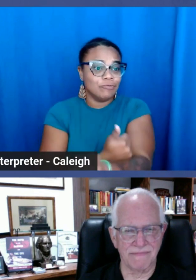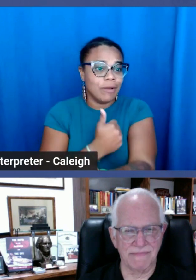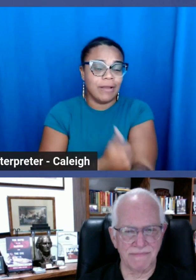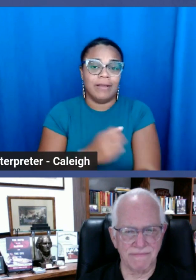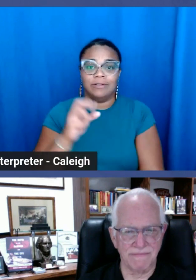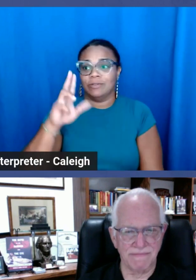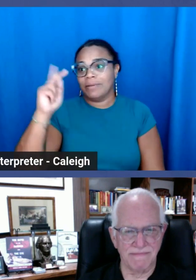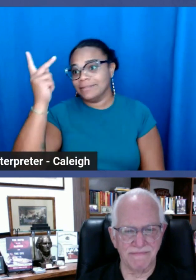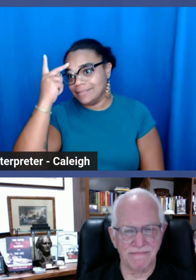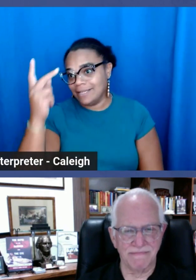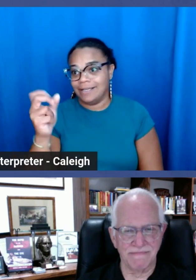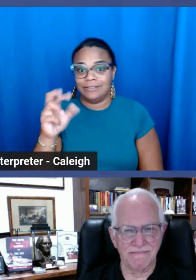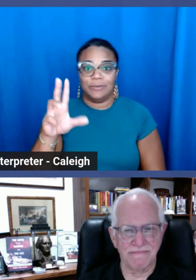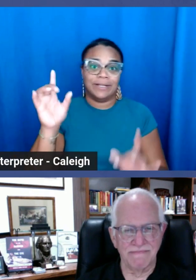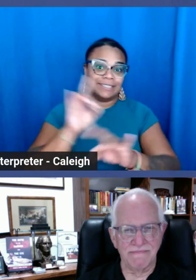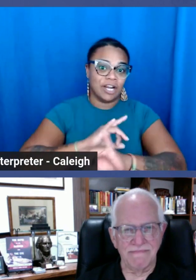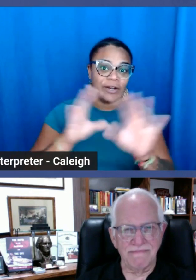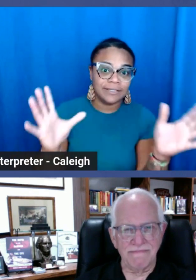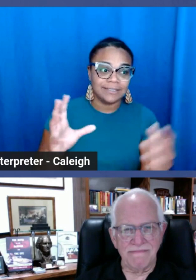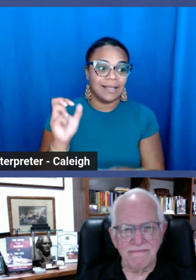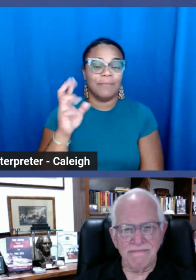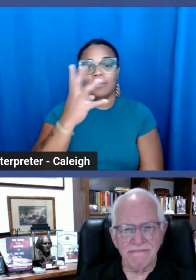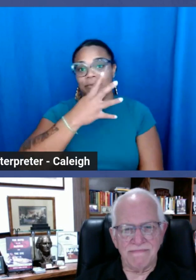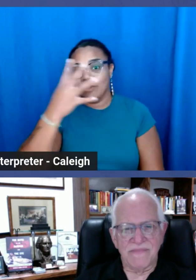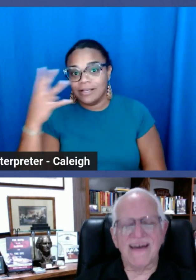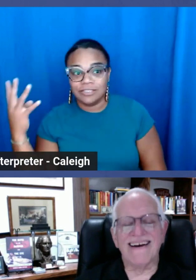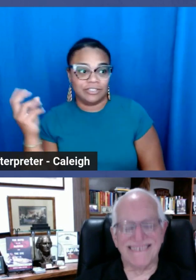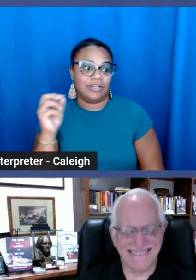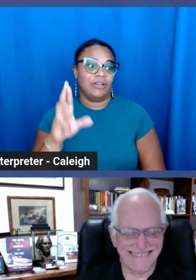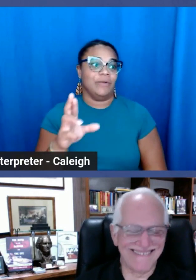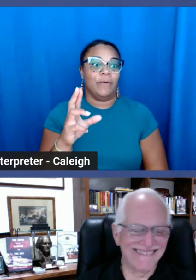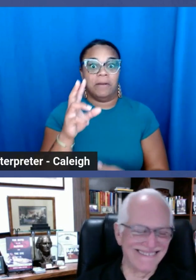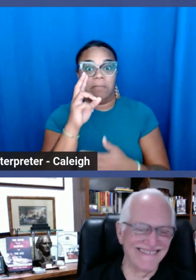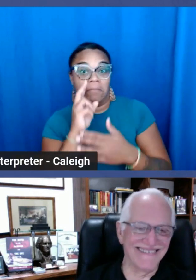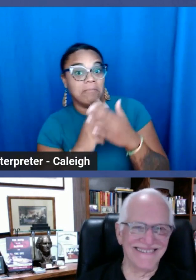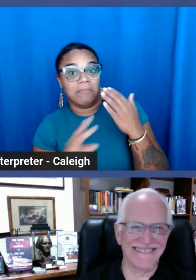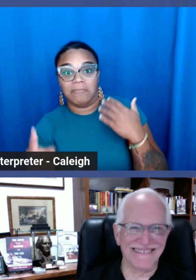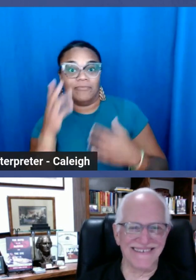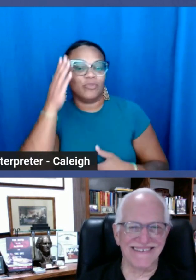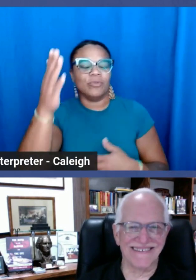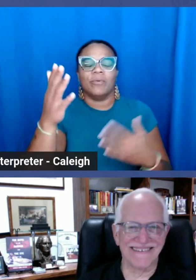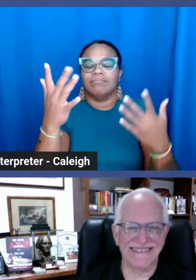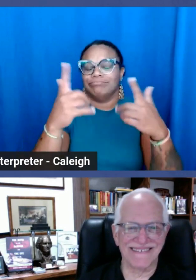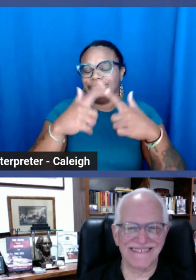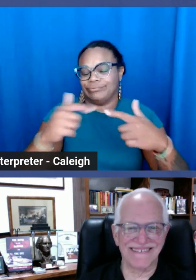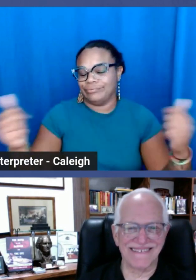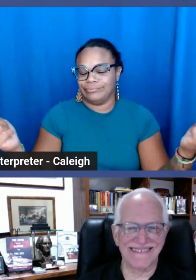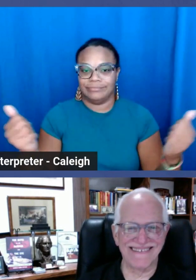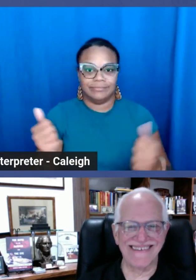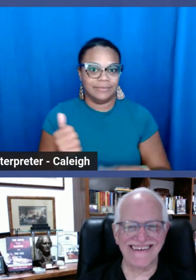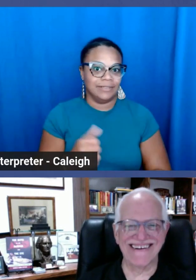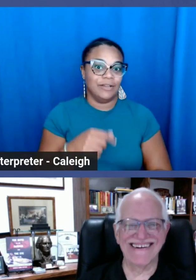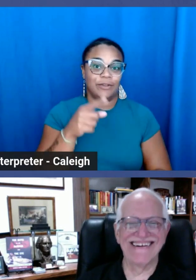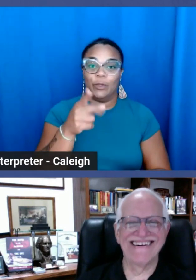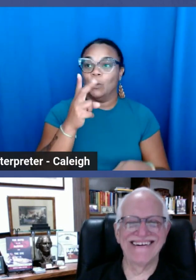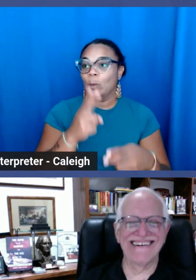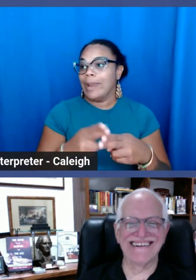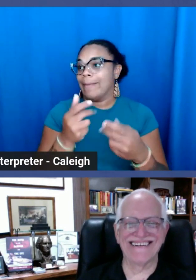or immigration or fortune telling, or you name it. And I've defended it probably,